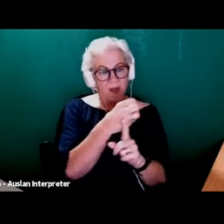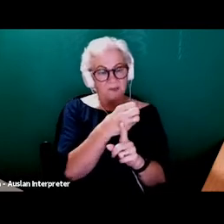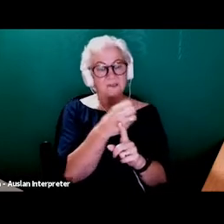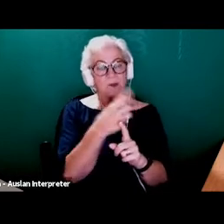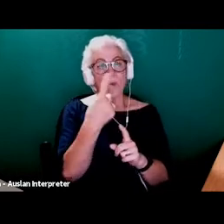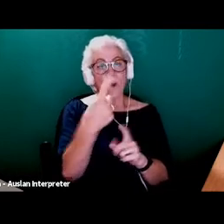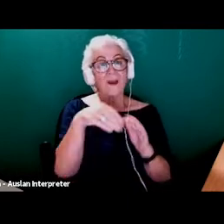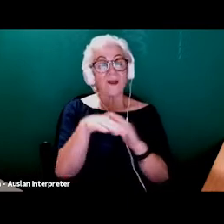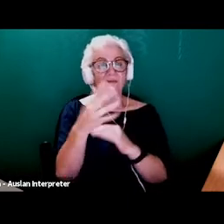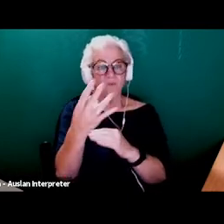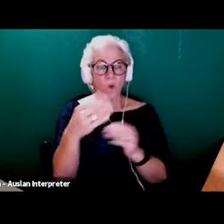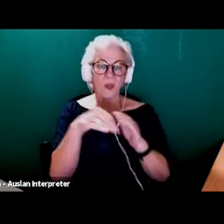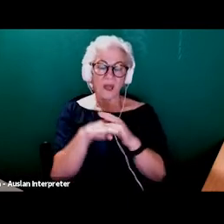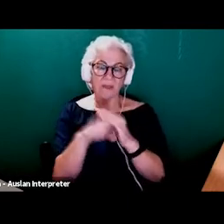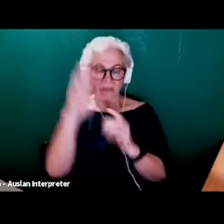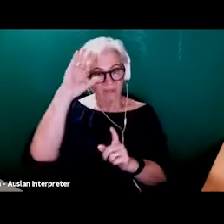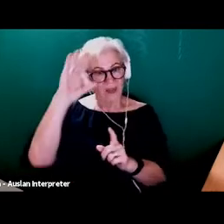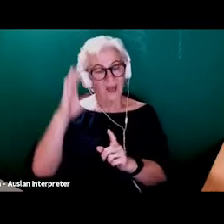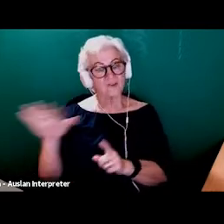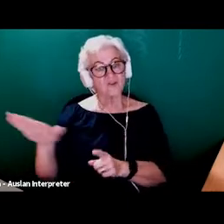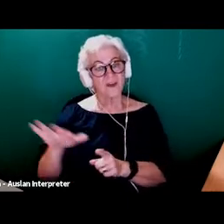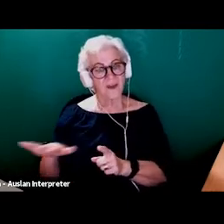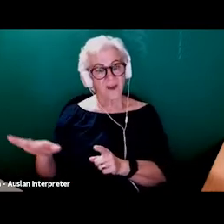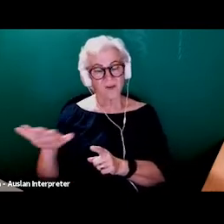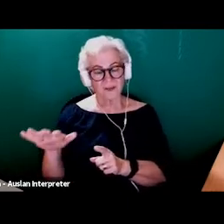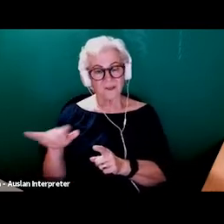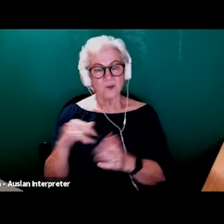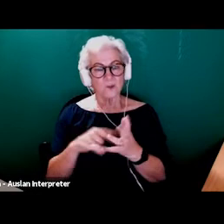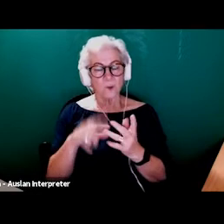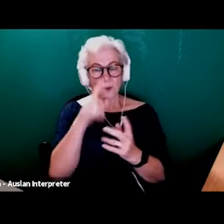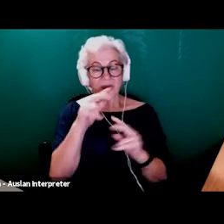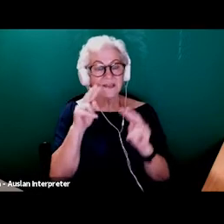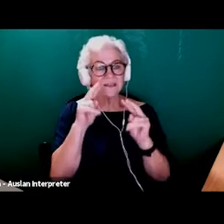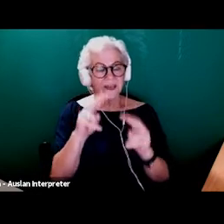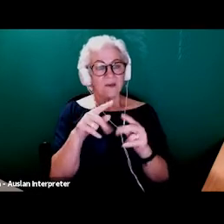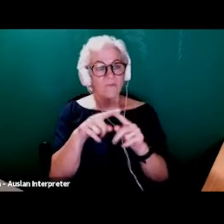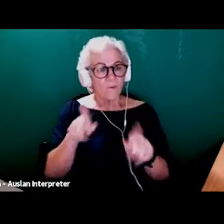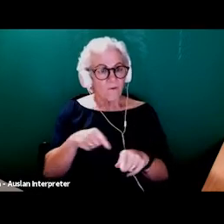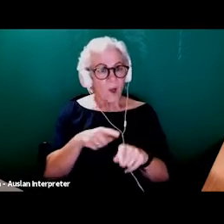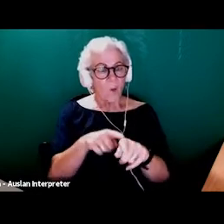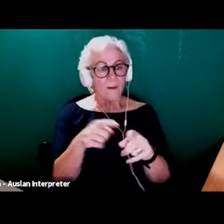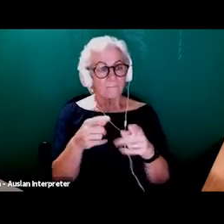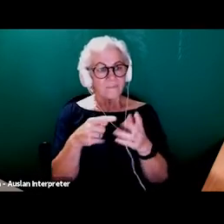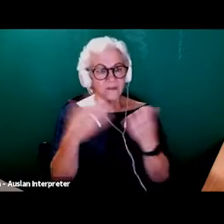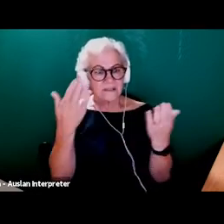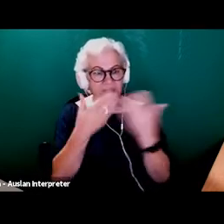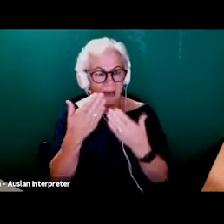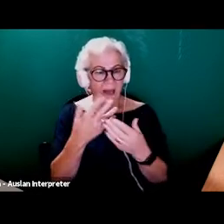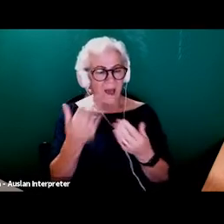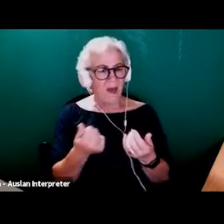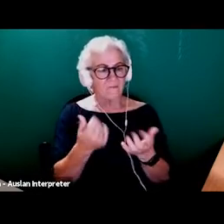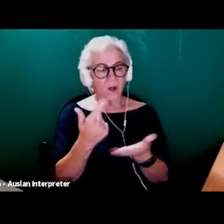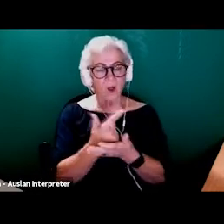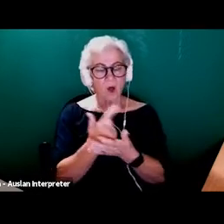Wales. As you can see, during the study follow-up, we had really high rates of people engaging in mental